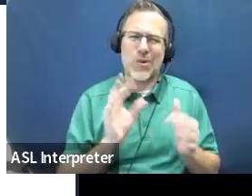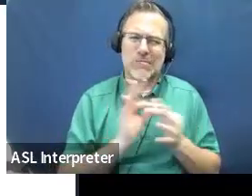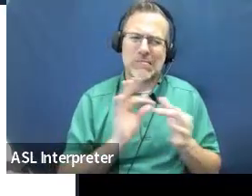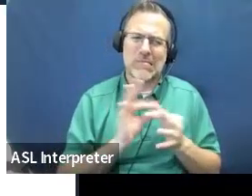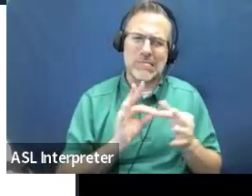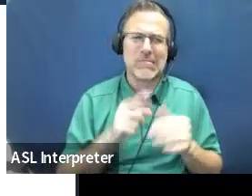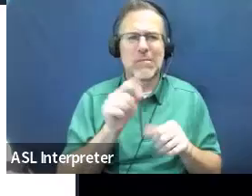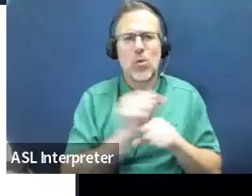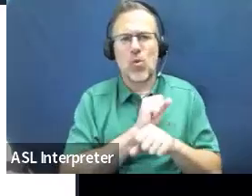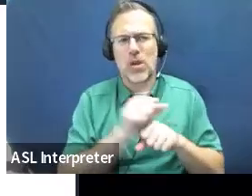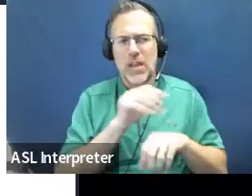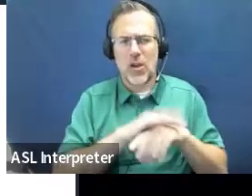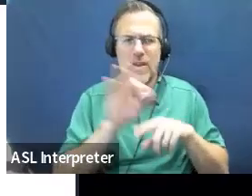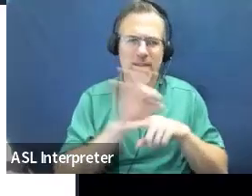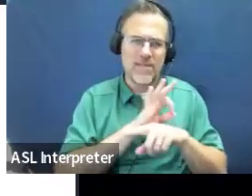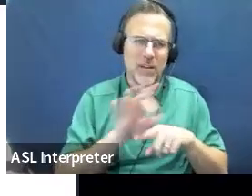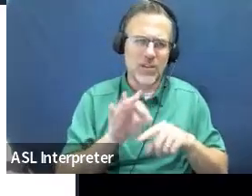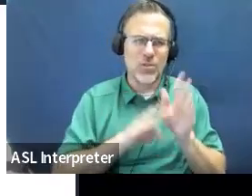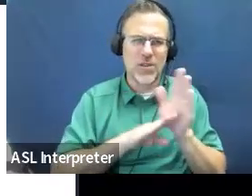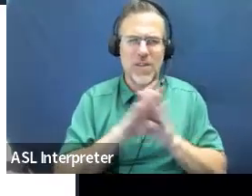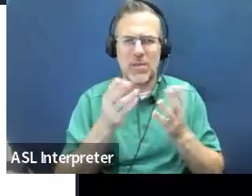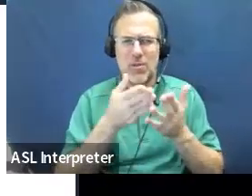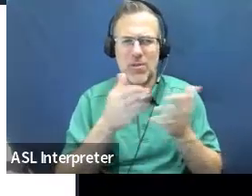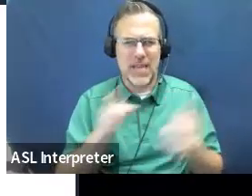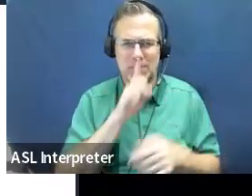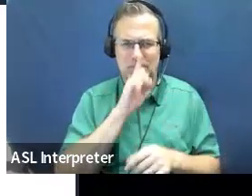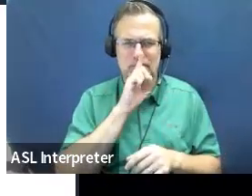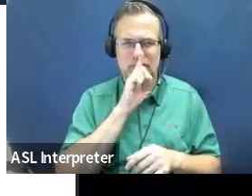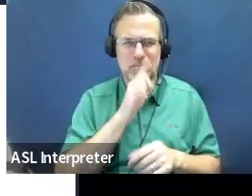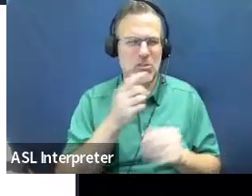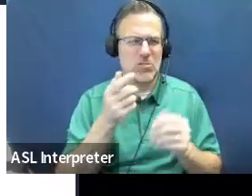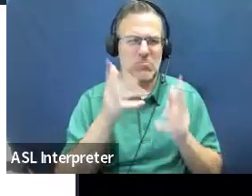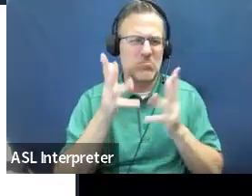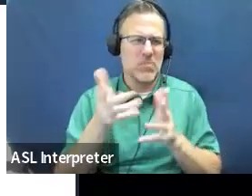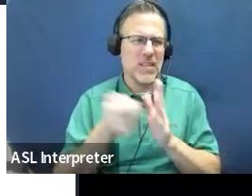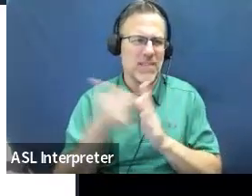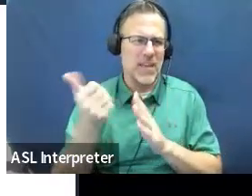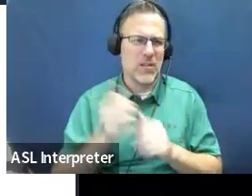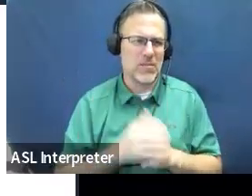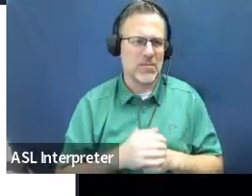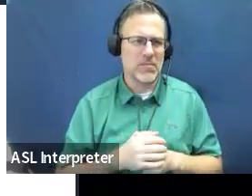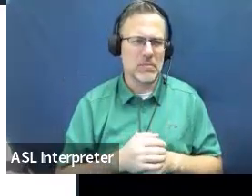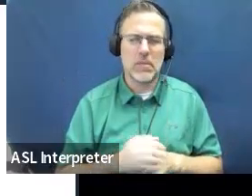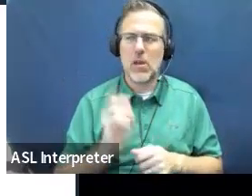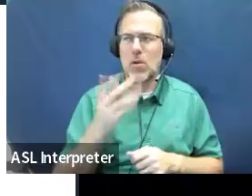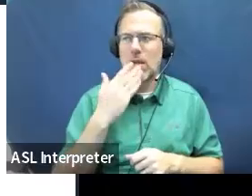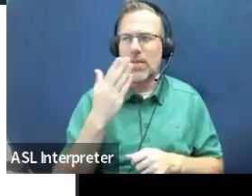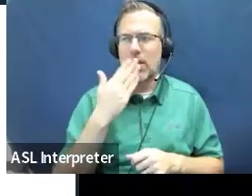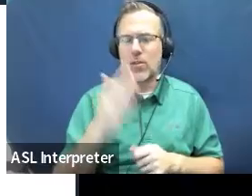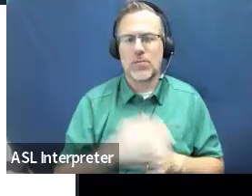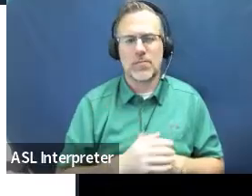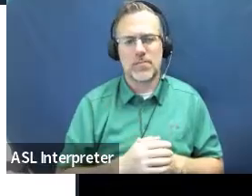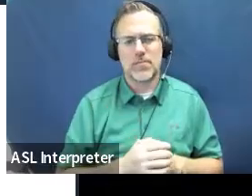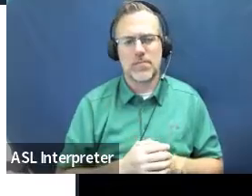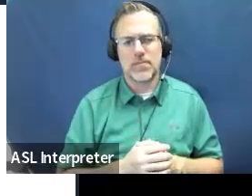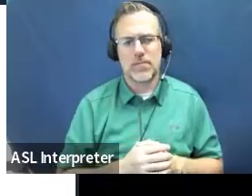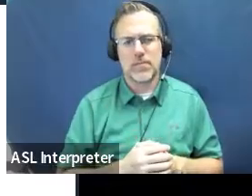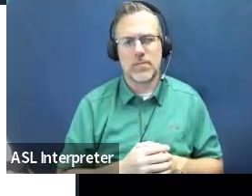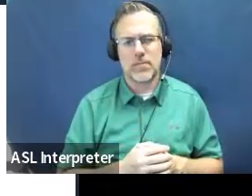working on those functional developmental things. Just leave Okay. that out. Okay. Thank you. Thank you.